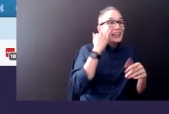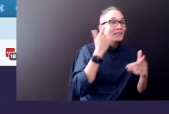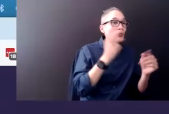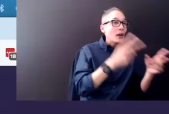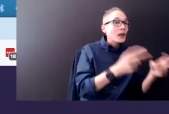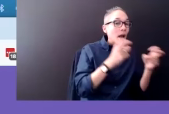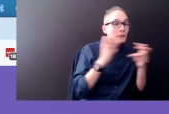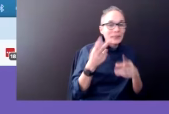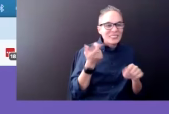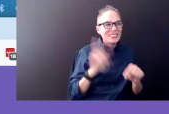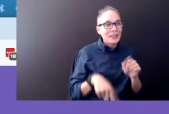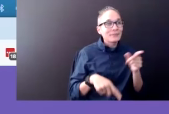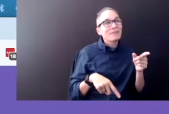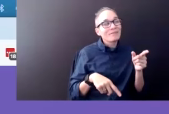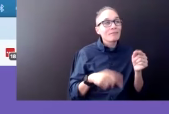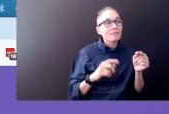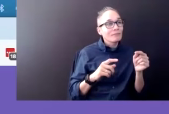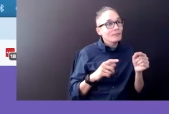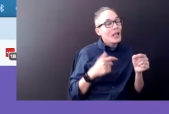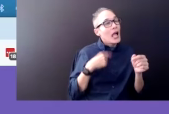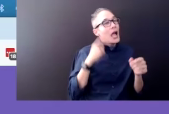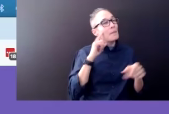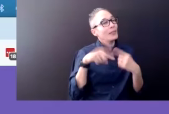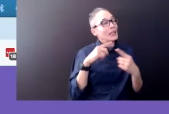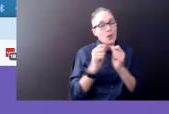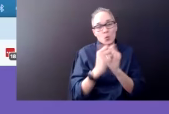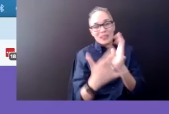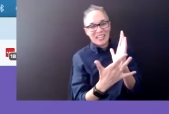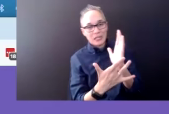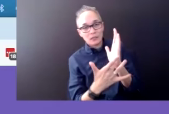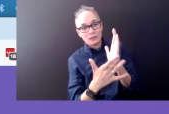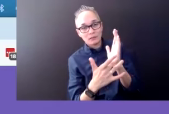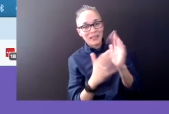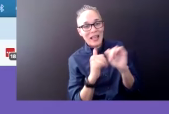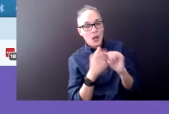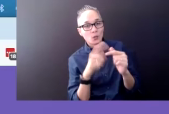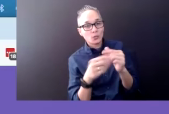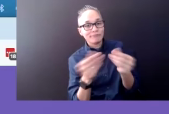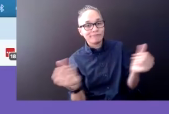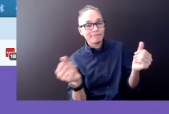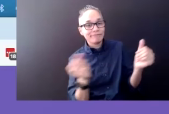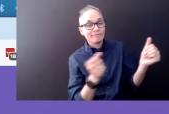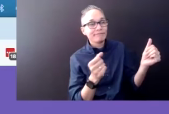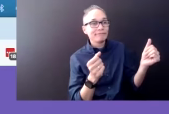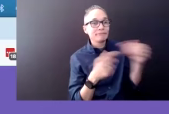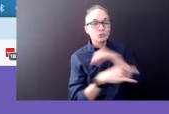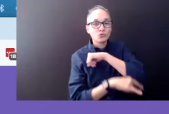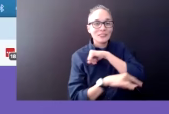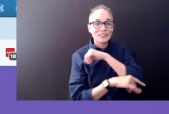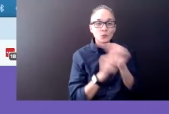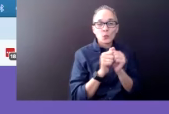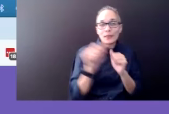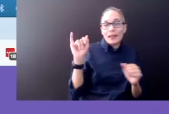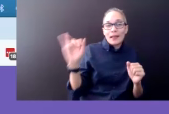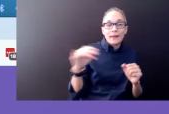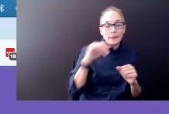like, simple like solutions I've been thinking about in tech to kind of like relieve, just like a lot of the things